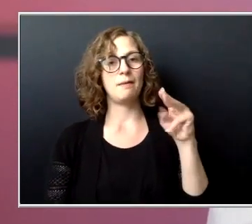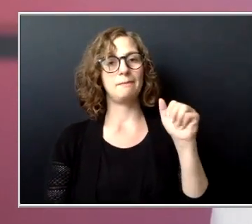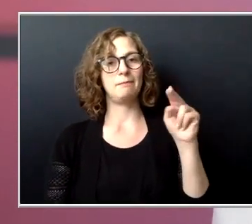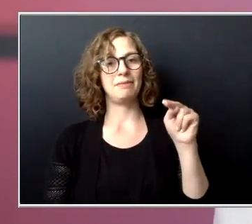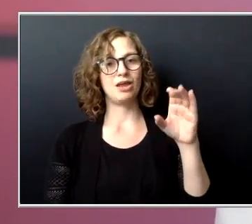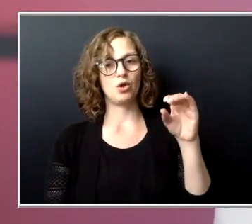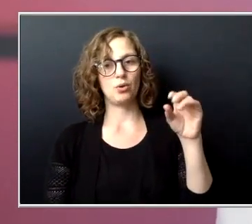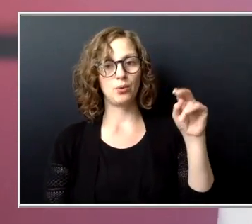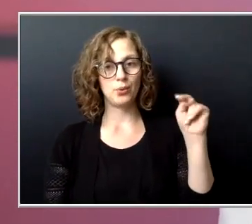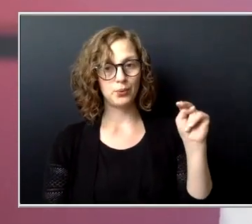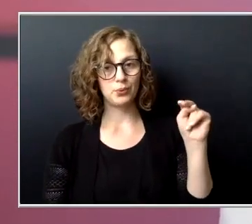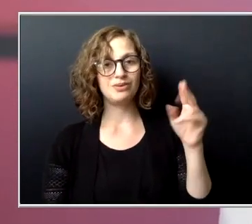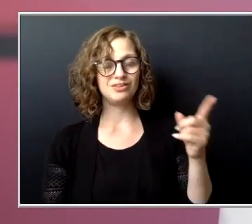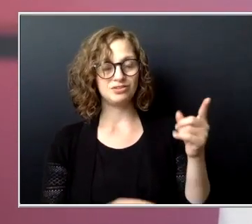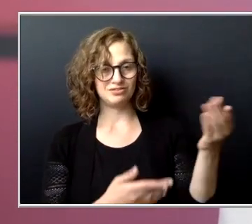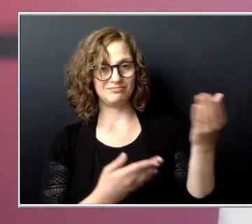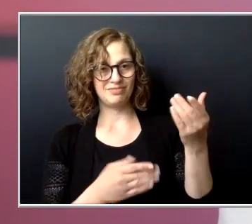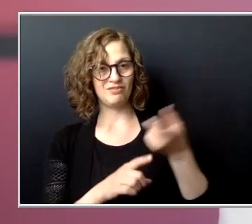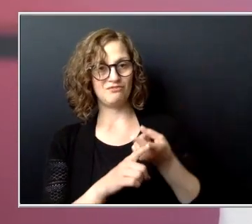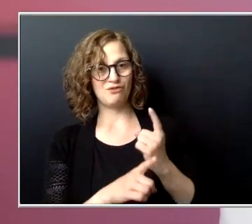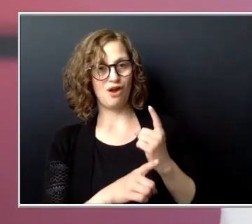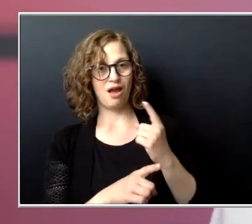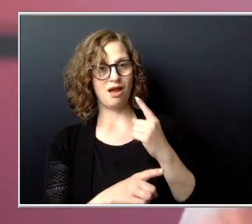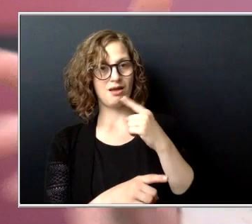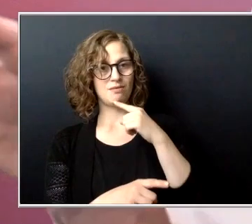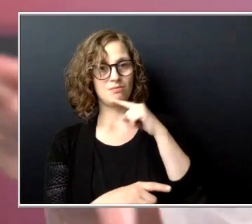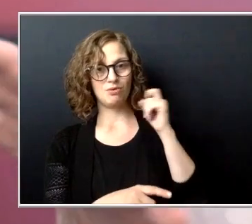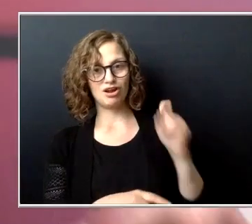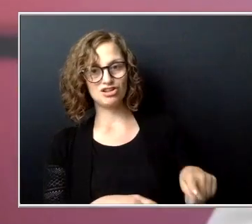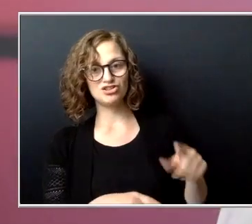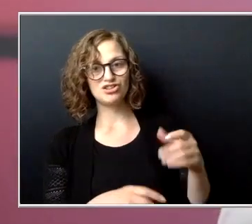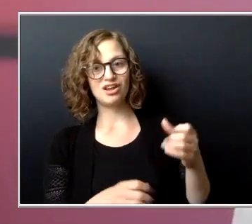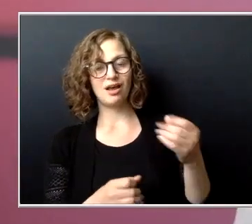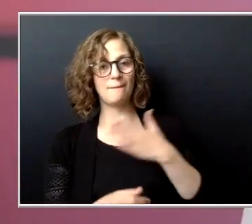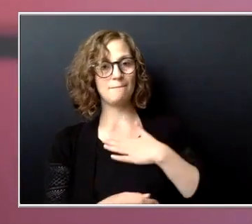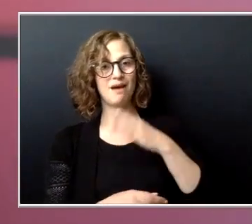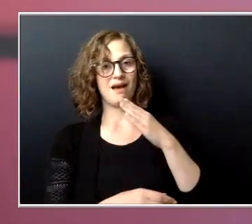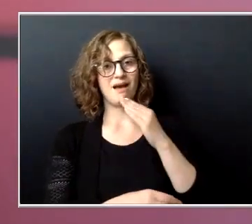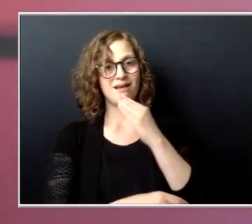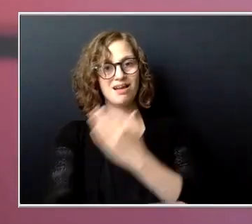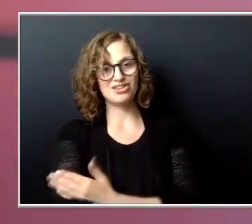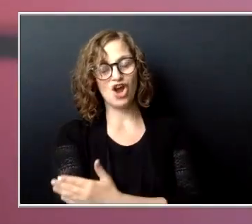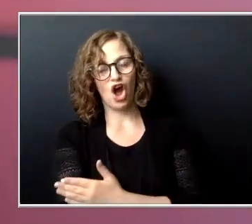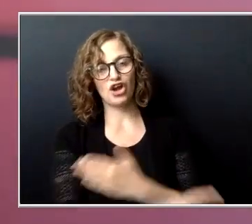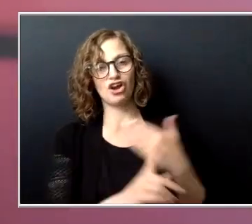and then my daughter manipulated me to now. So we have a kitten that is not from that litter and was not the